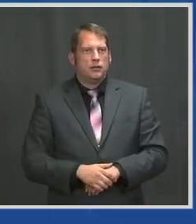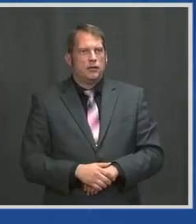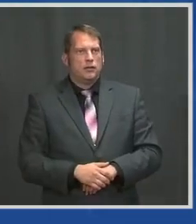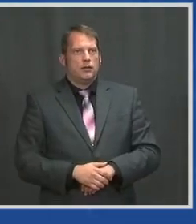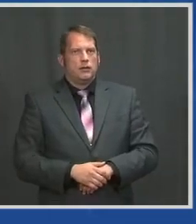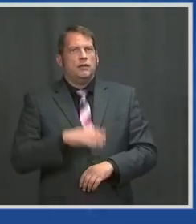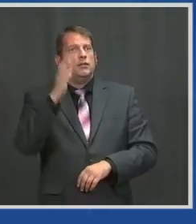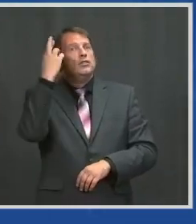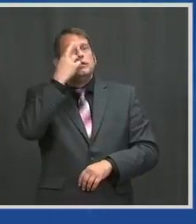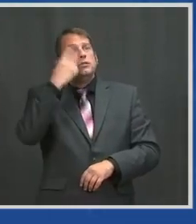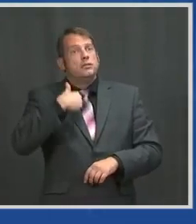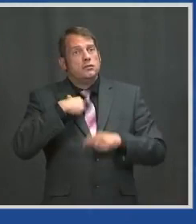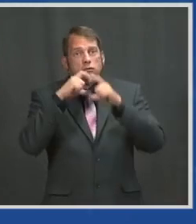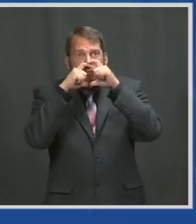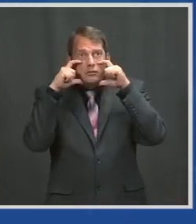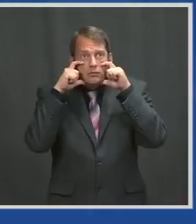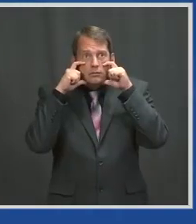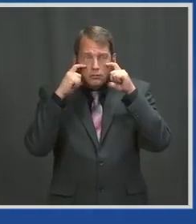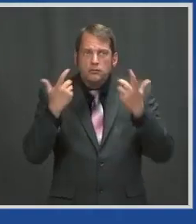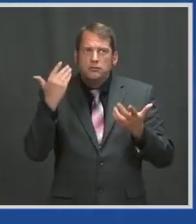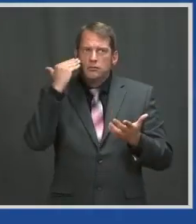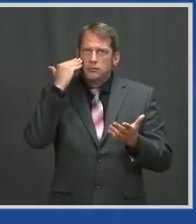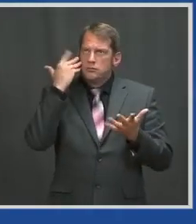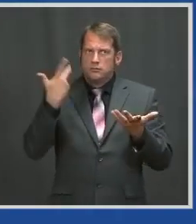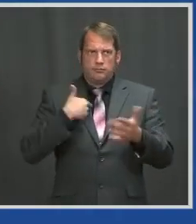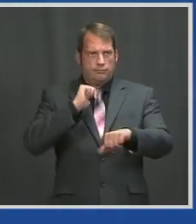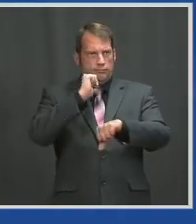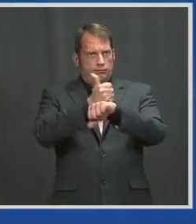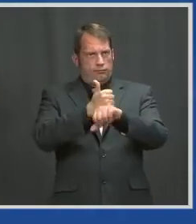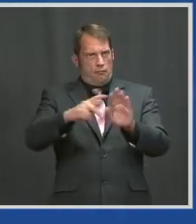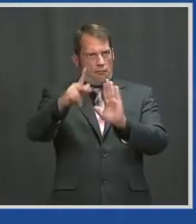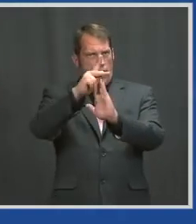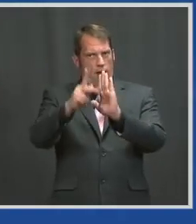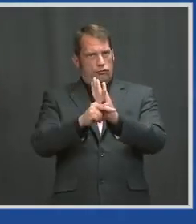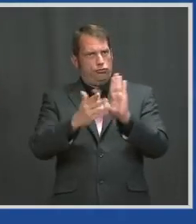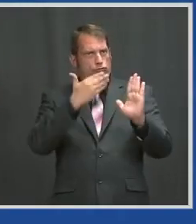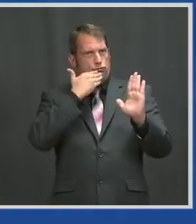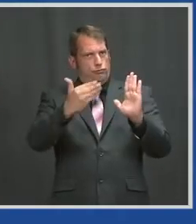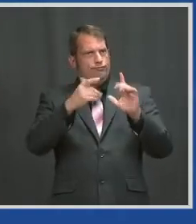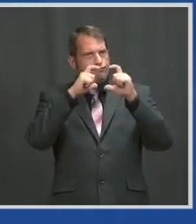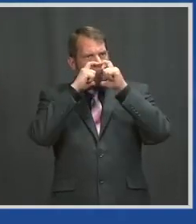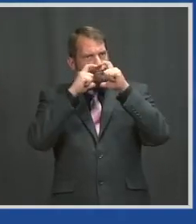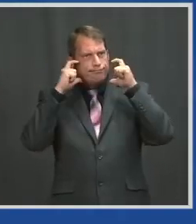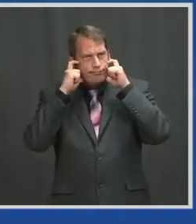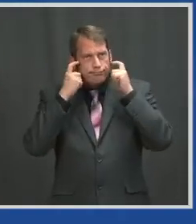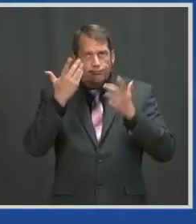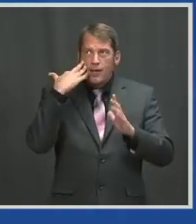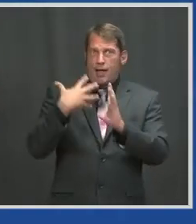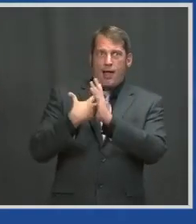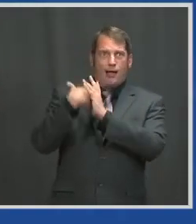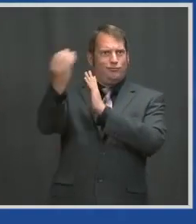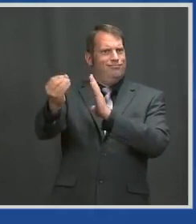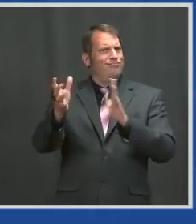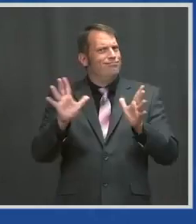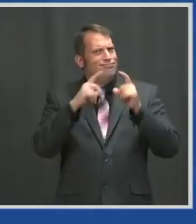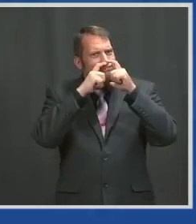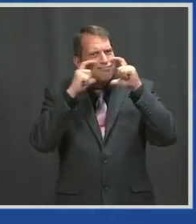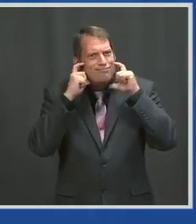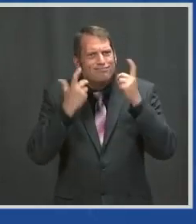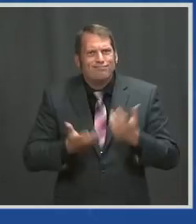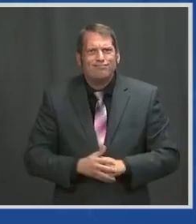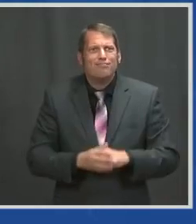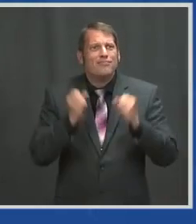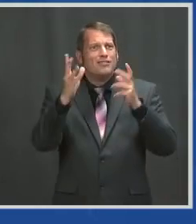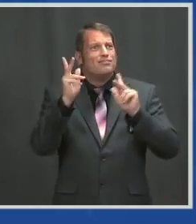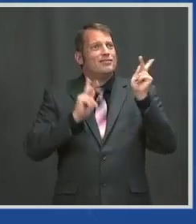we're inside, it's still good policy to wear the mask. That's why. When I'm outside, and the problem is, lots of times I walk away from this